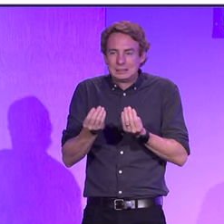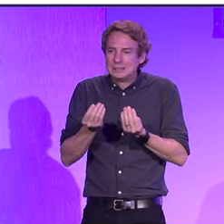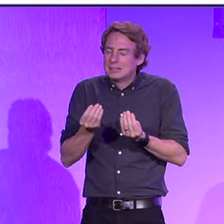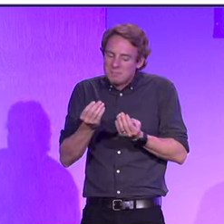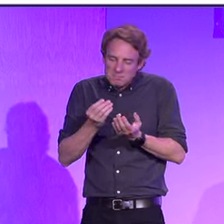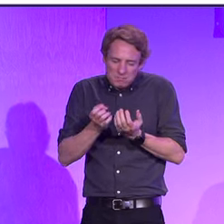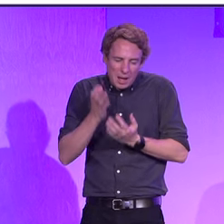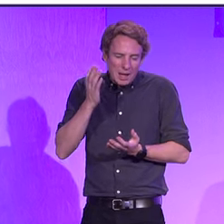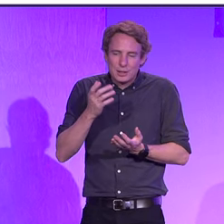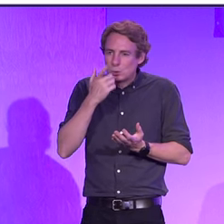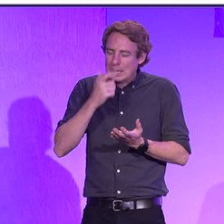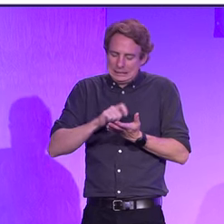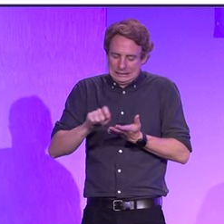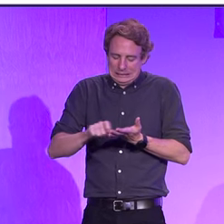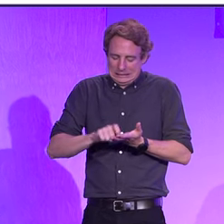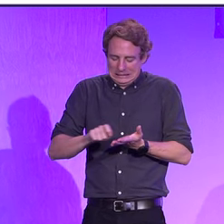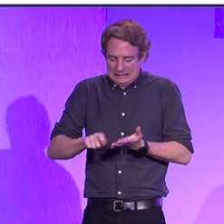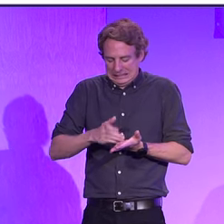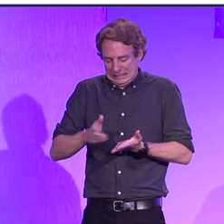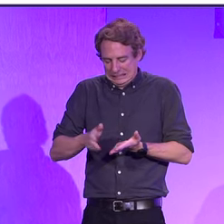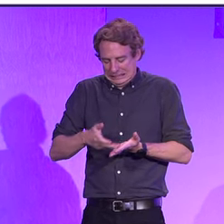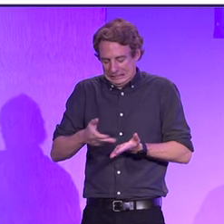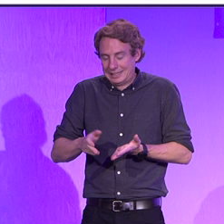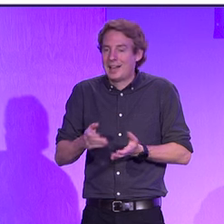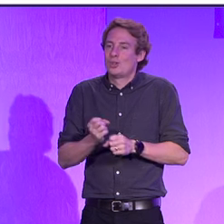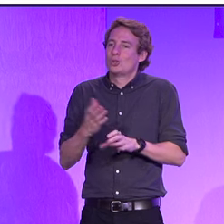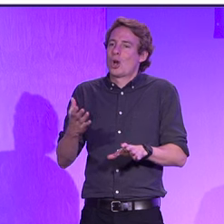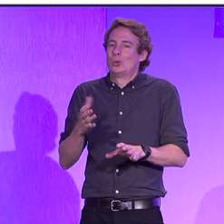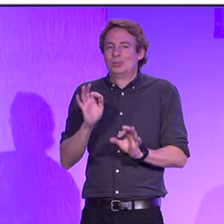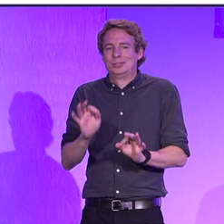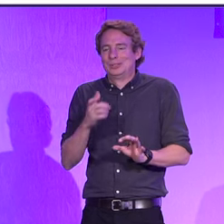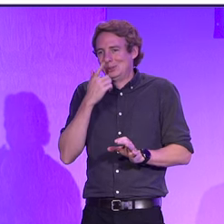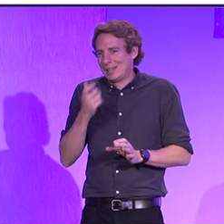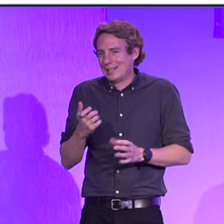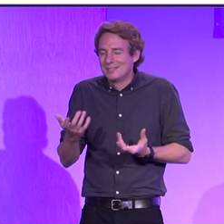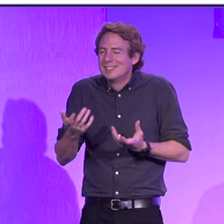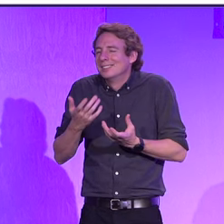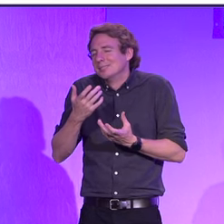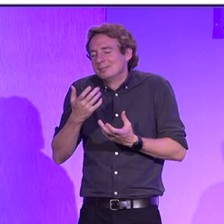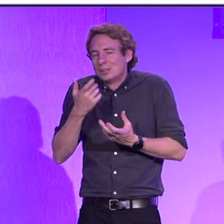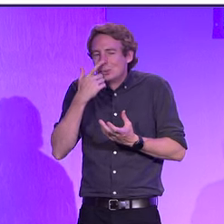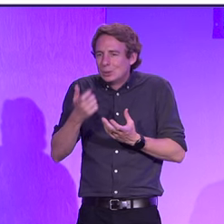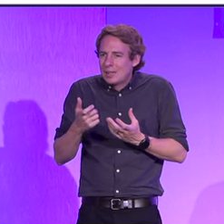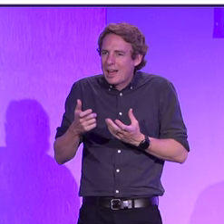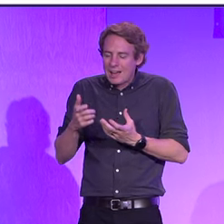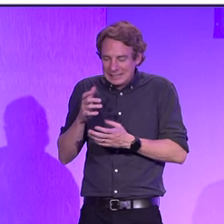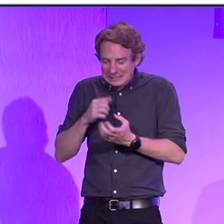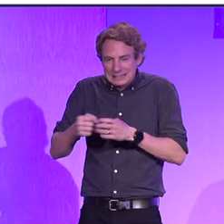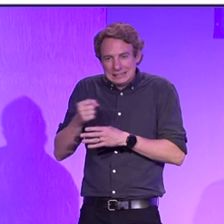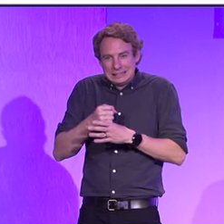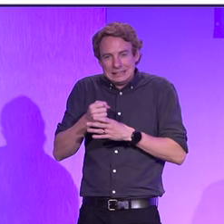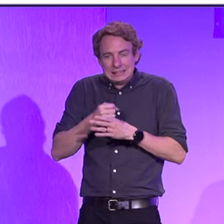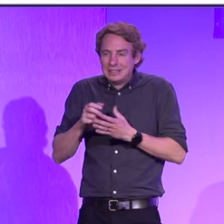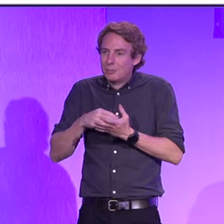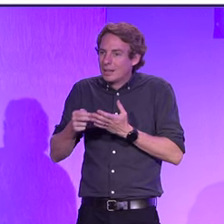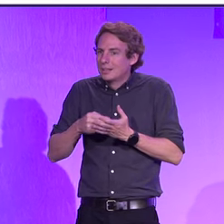golden. Like, that's disaster recovery. Cookies, if they disappoint you, you can really just blitz them up, add some butter, and you